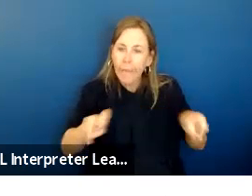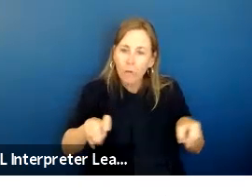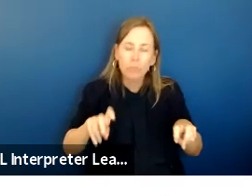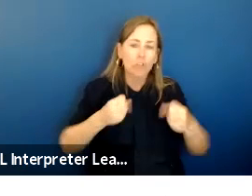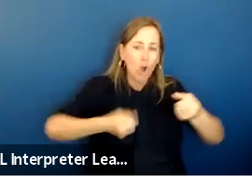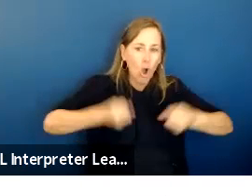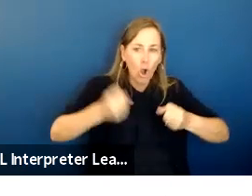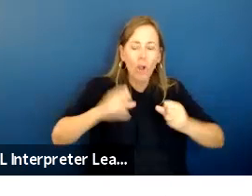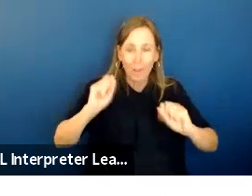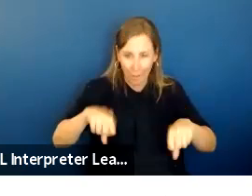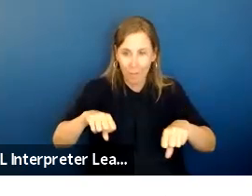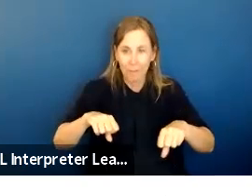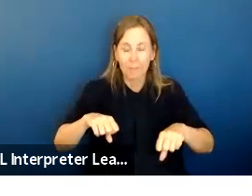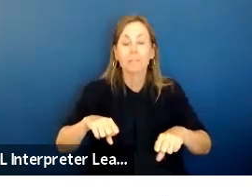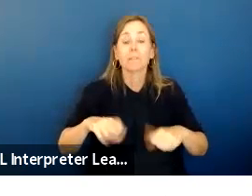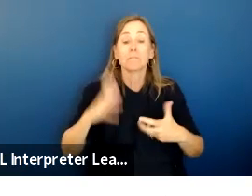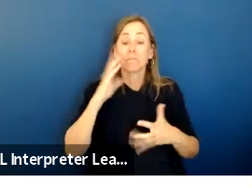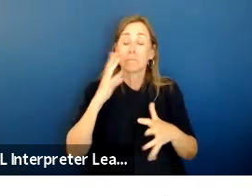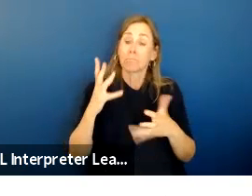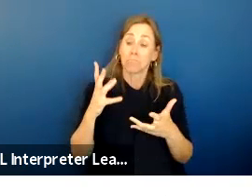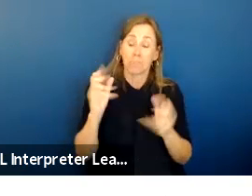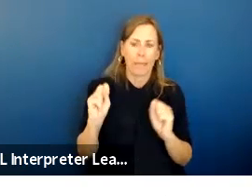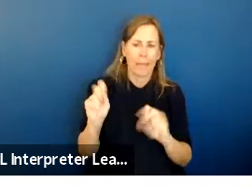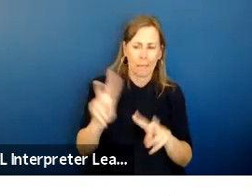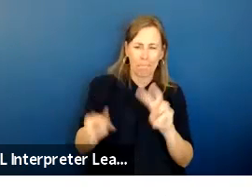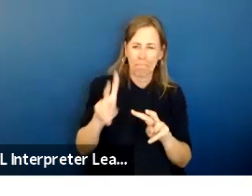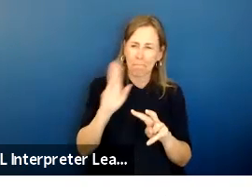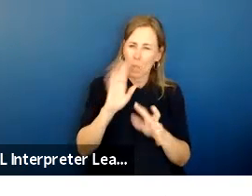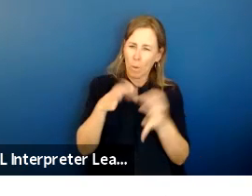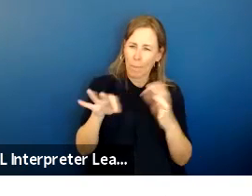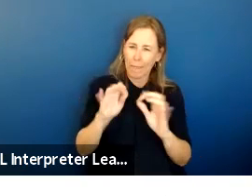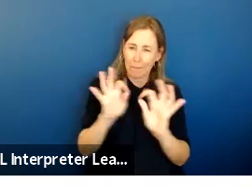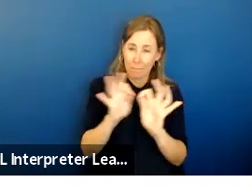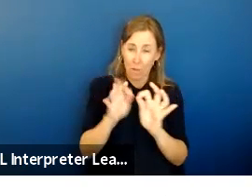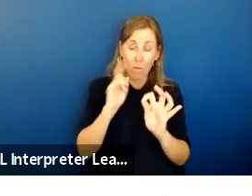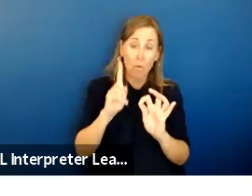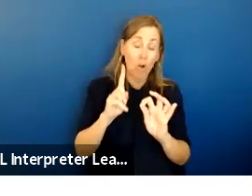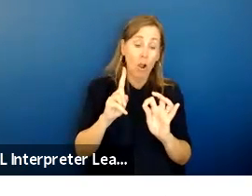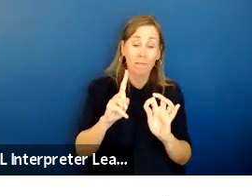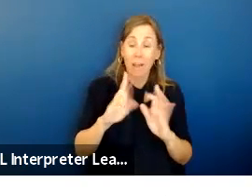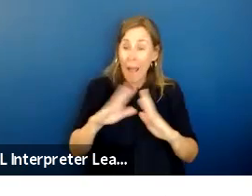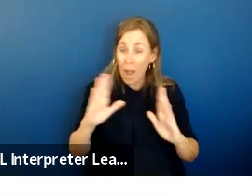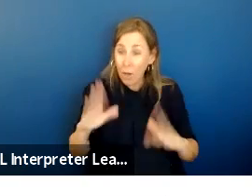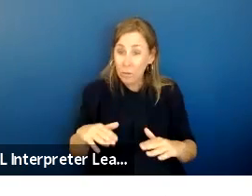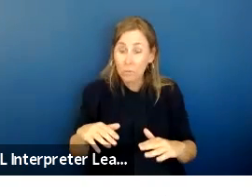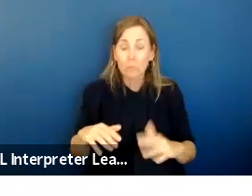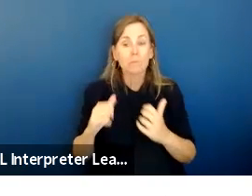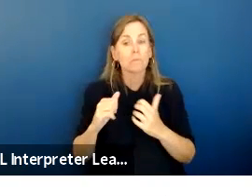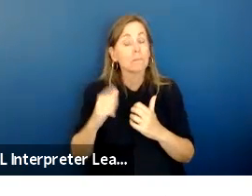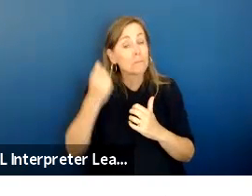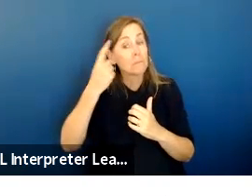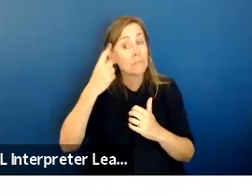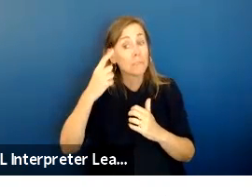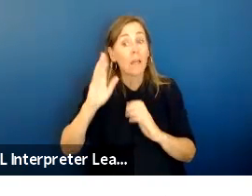deductibles. Replacement cost is available for primary single-family homes with the policy building coverage limits equal